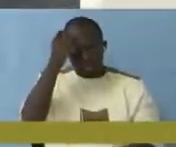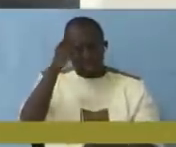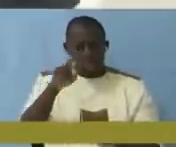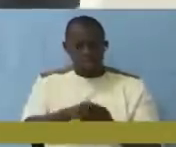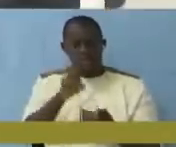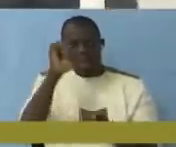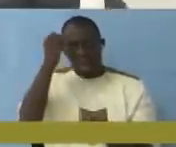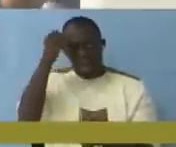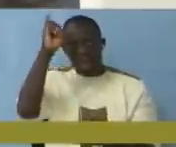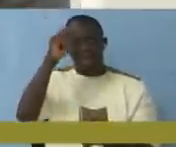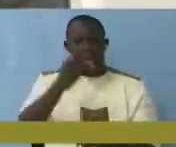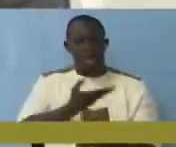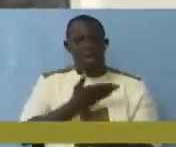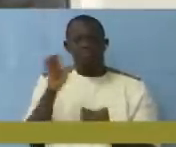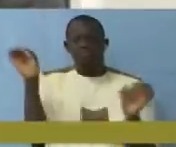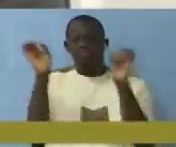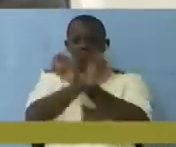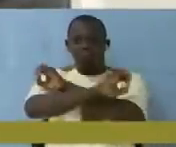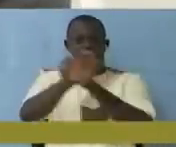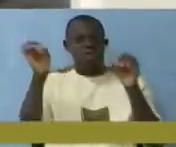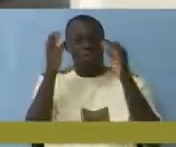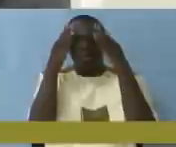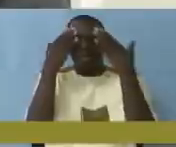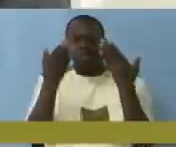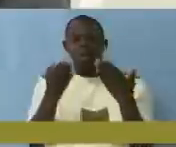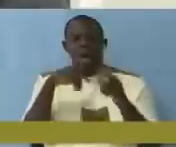without having any knowledge about these people,